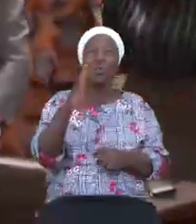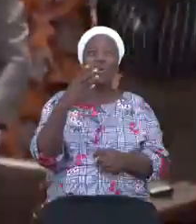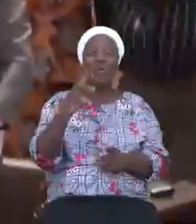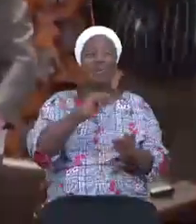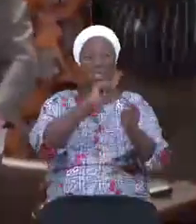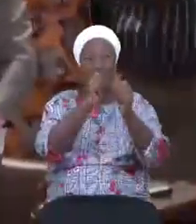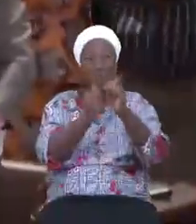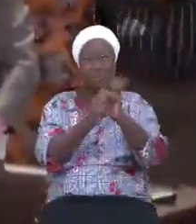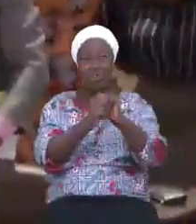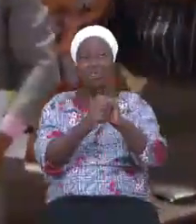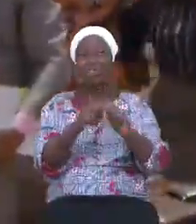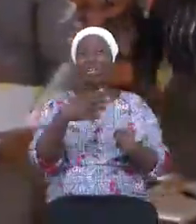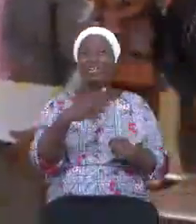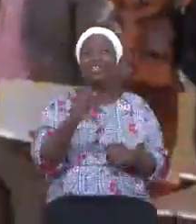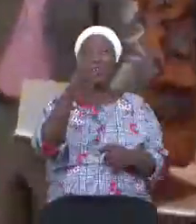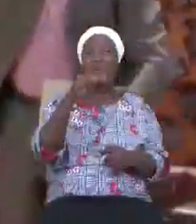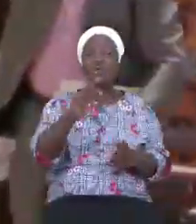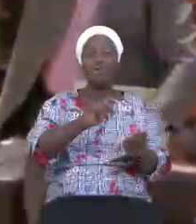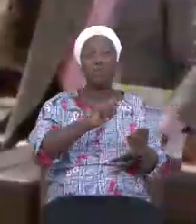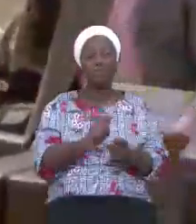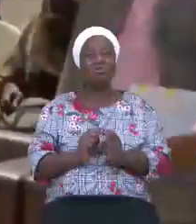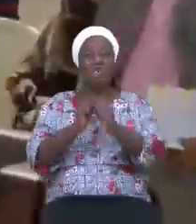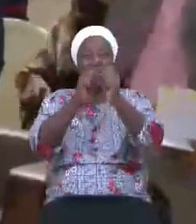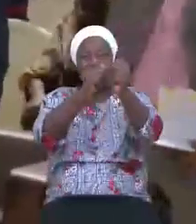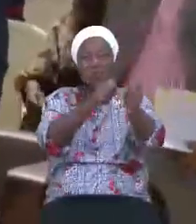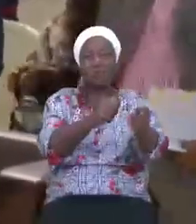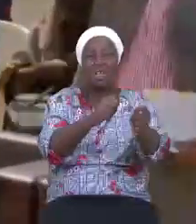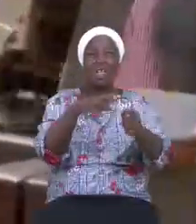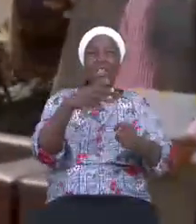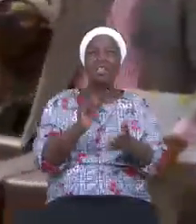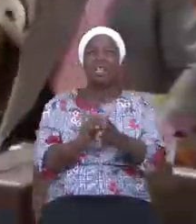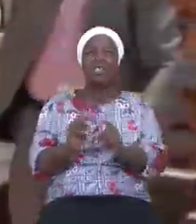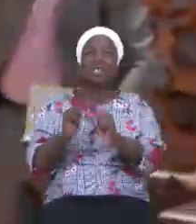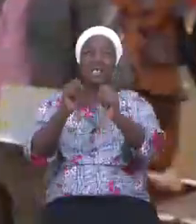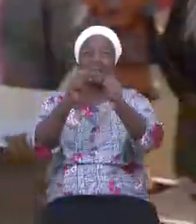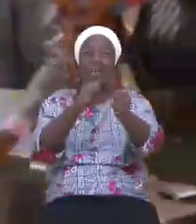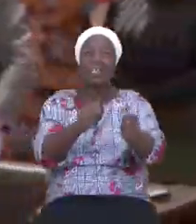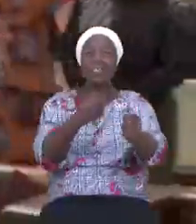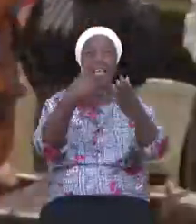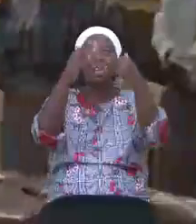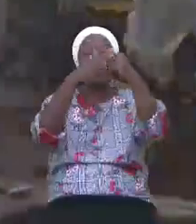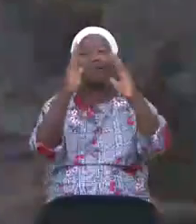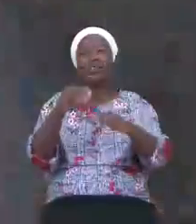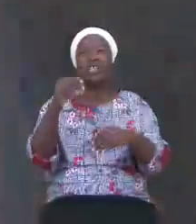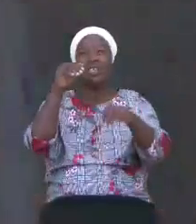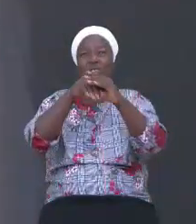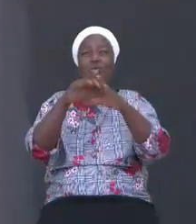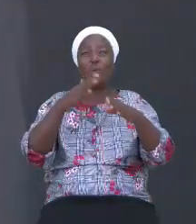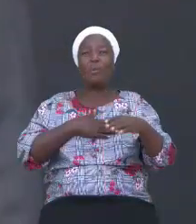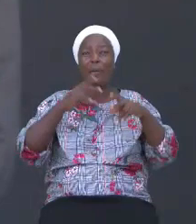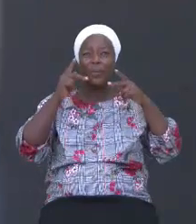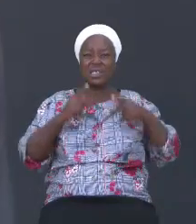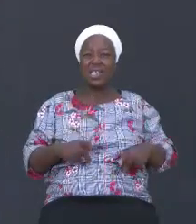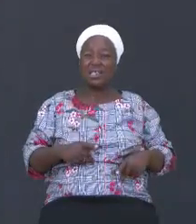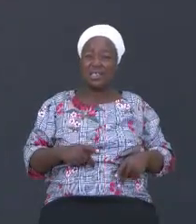transformation, the God of transfusion, that transfuses heaven into my